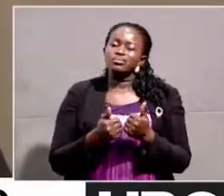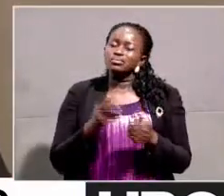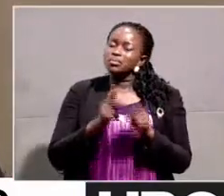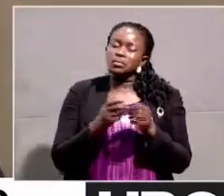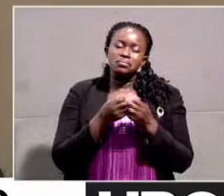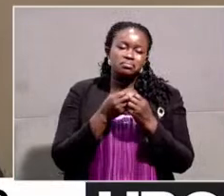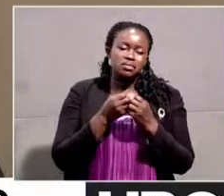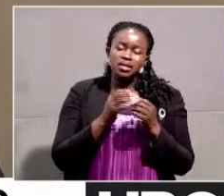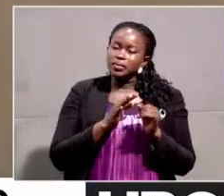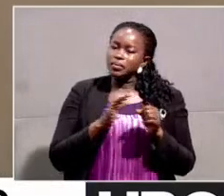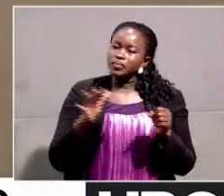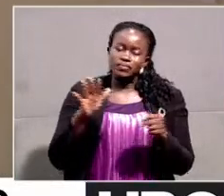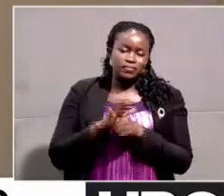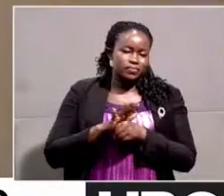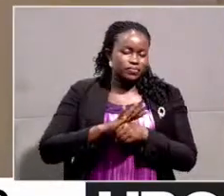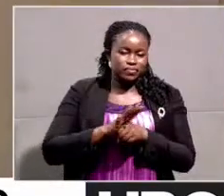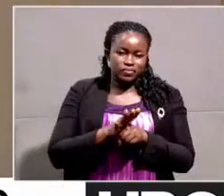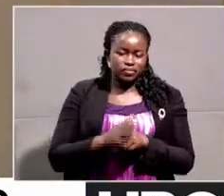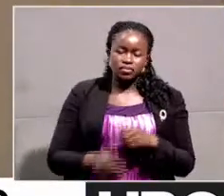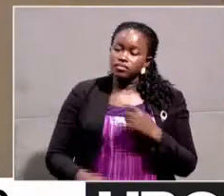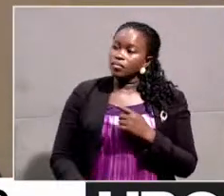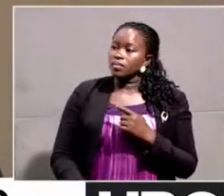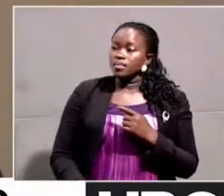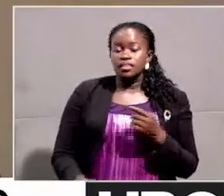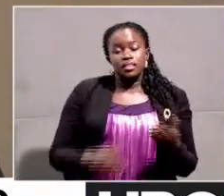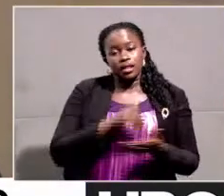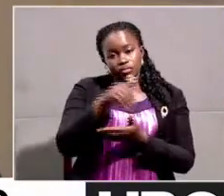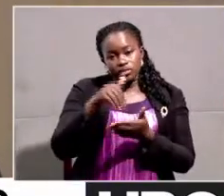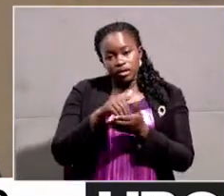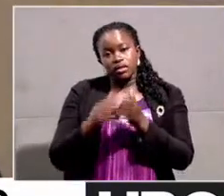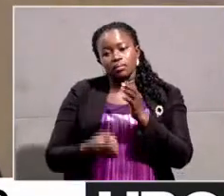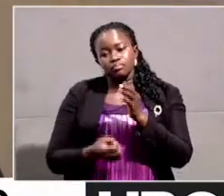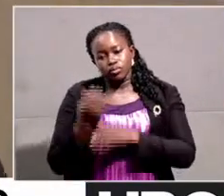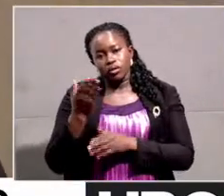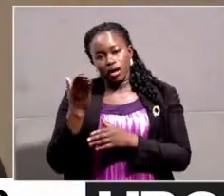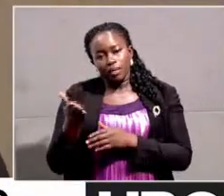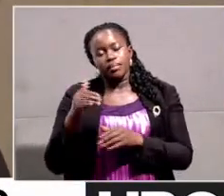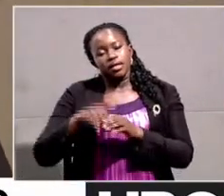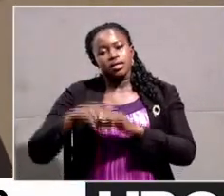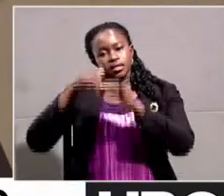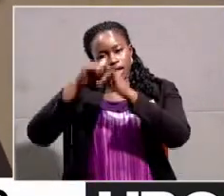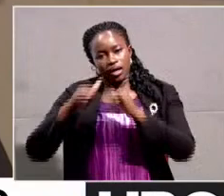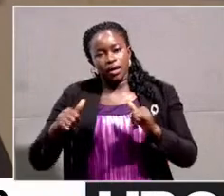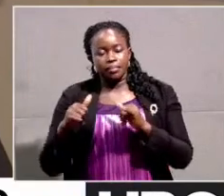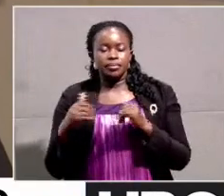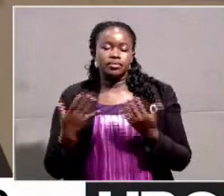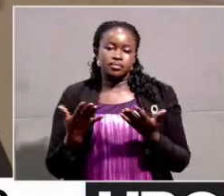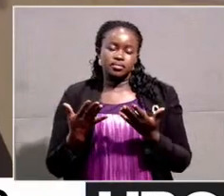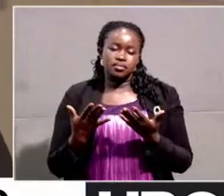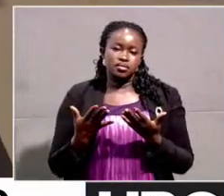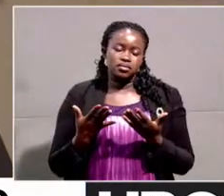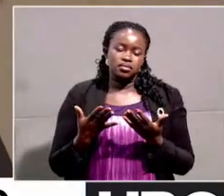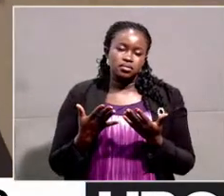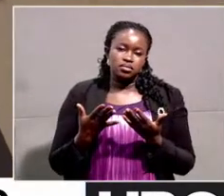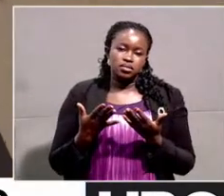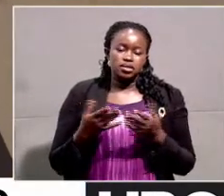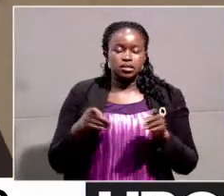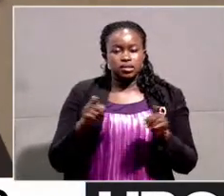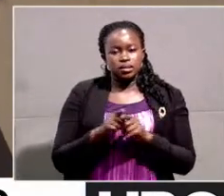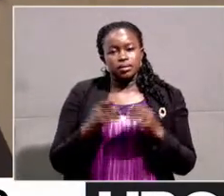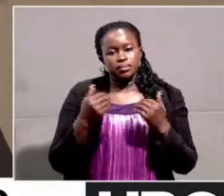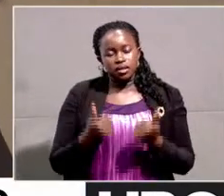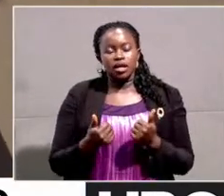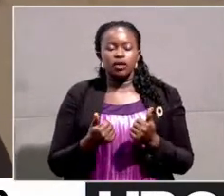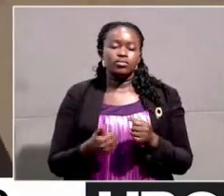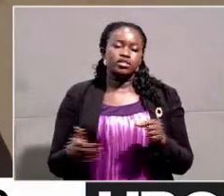center was created within the camp, and it's now